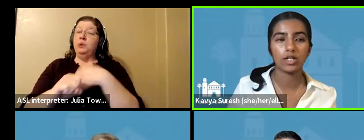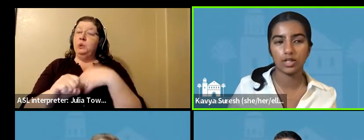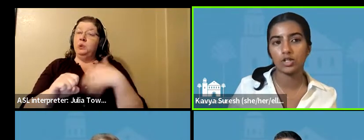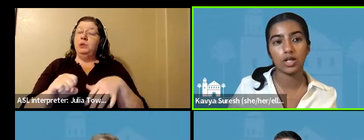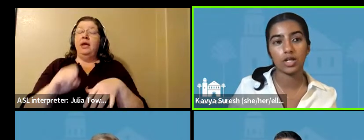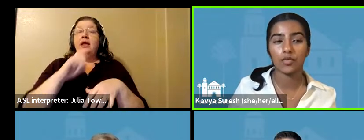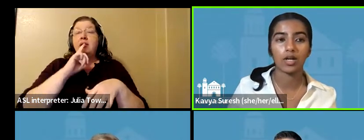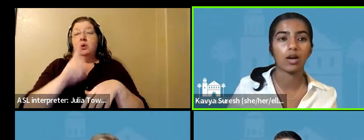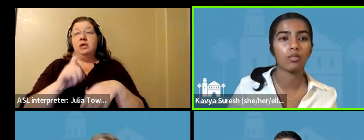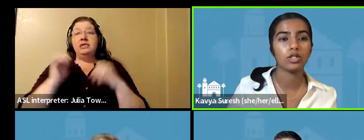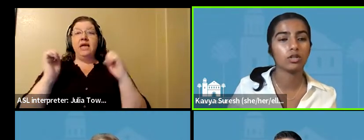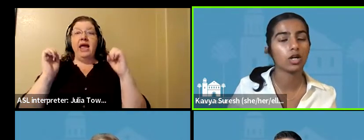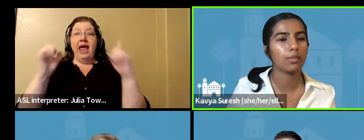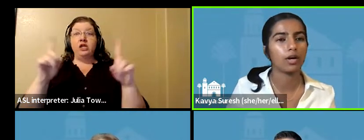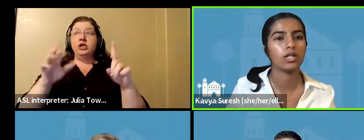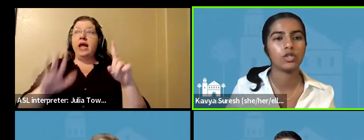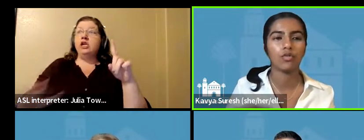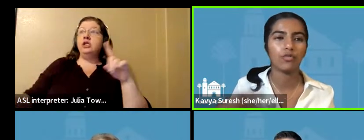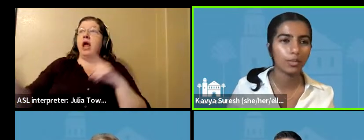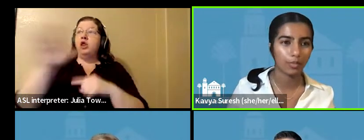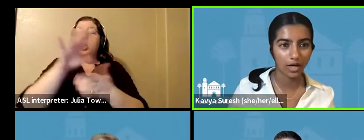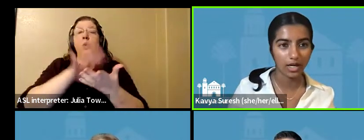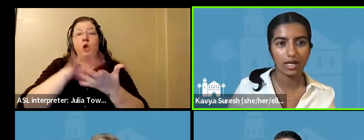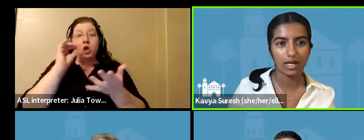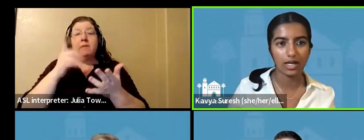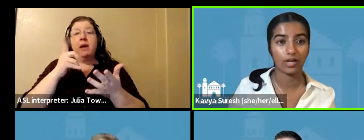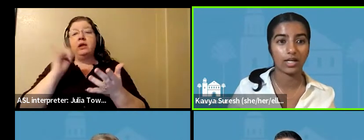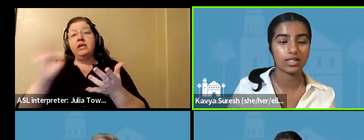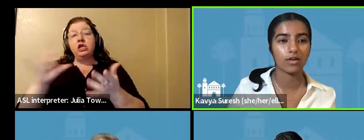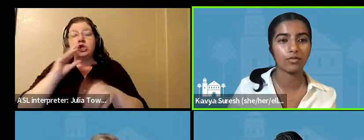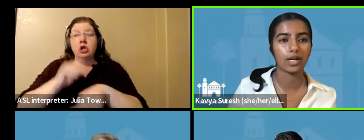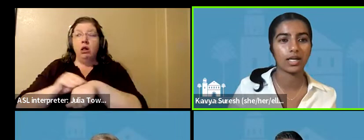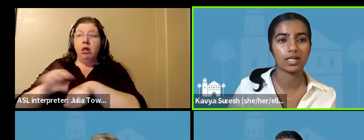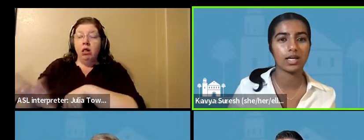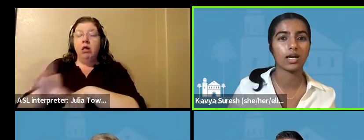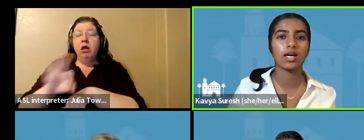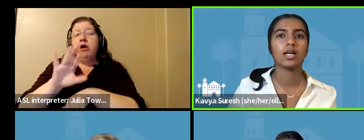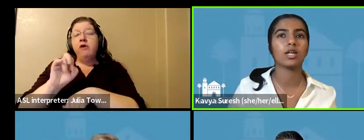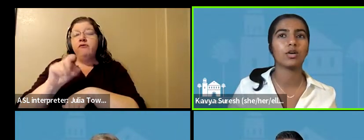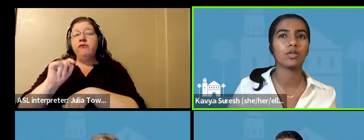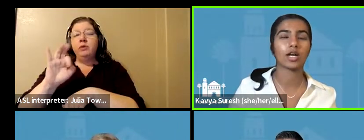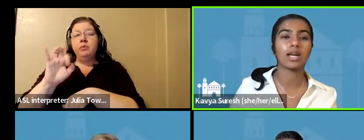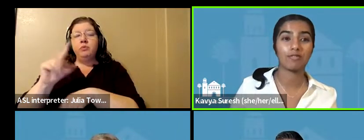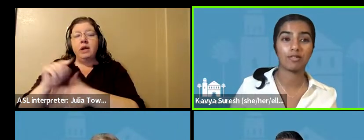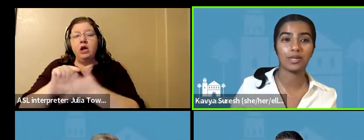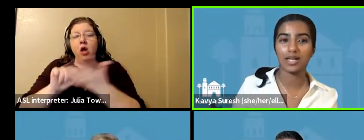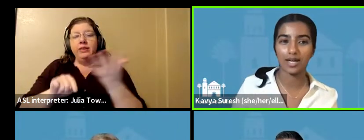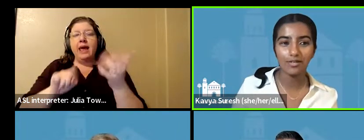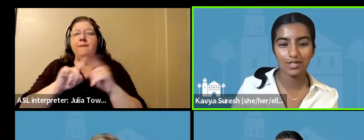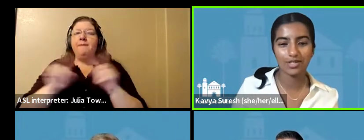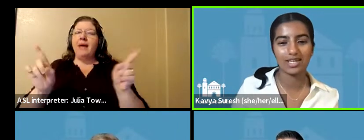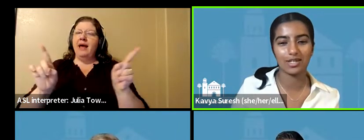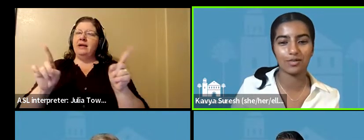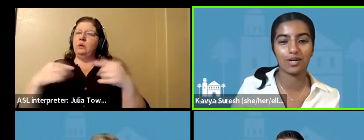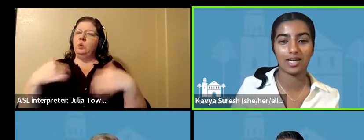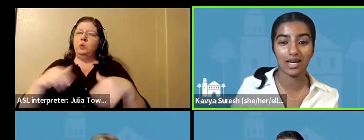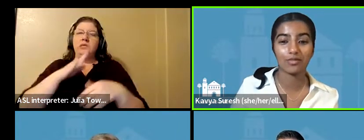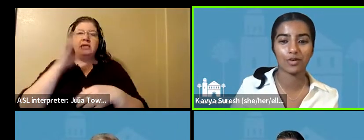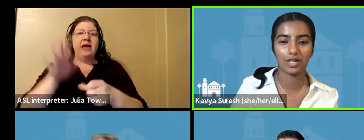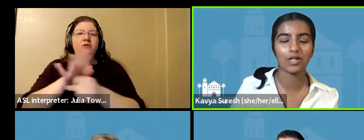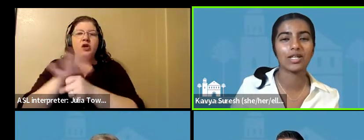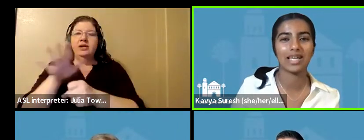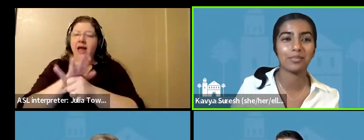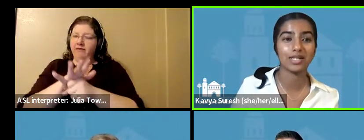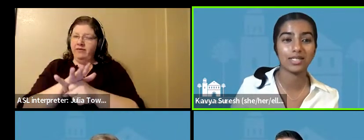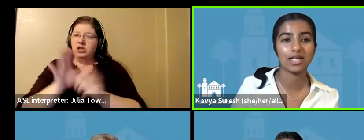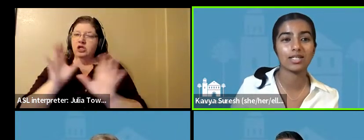is education out there, and we do learn about our digital footprint and all of that stuff. But I think, there can never be enough. So thank you again